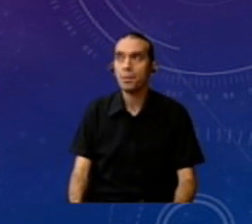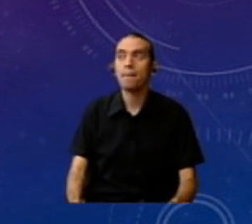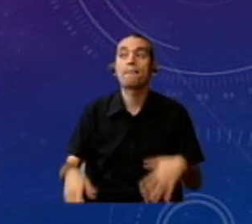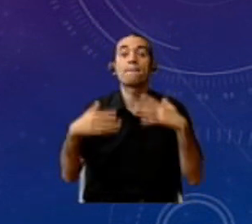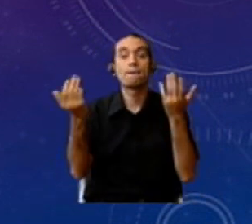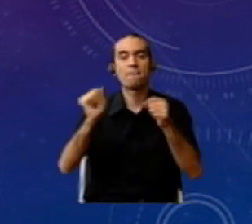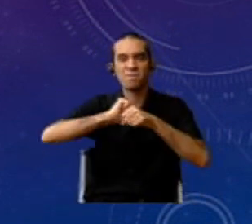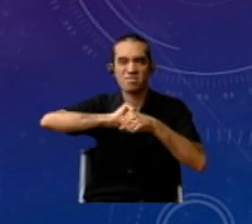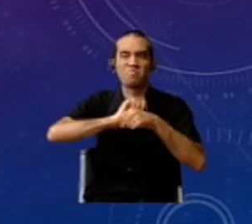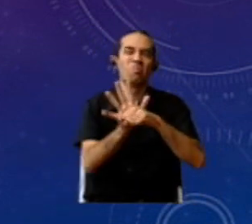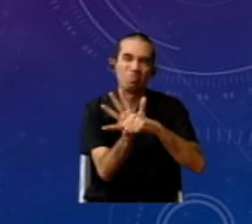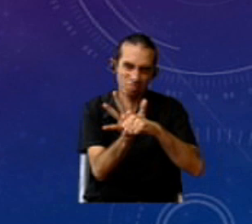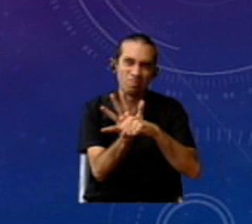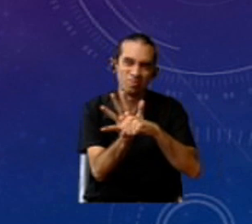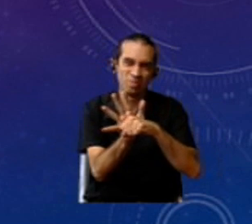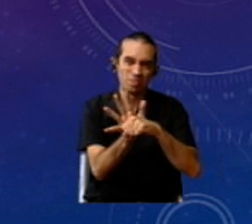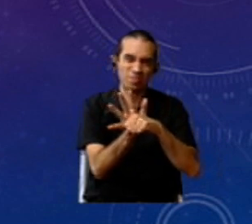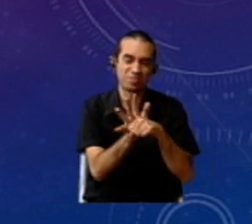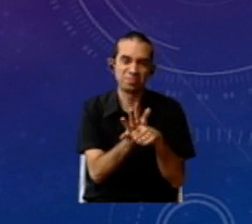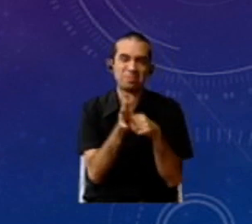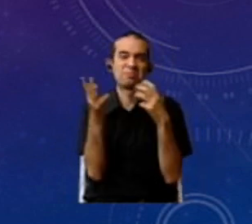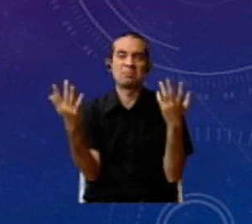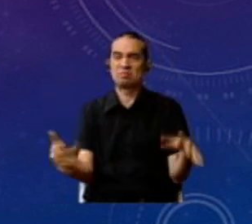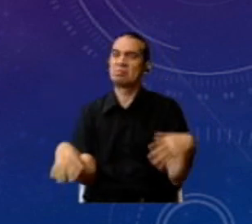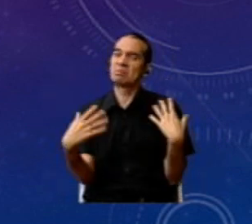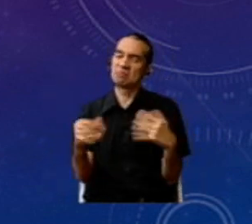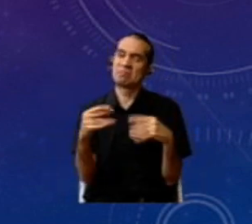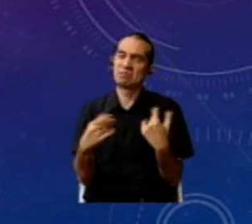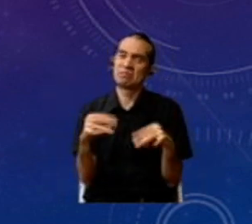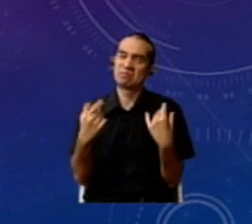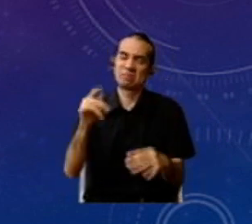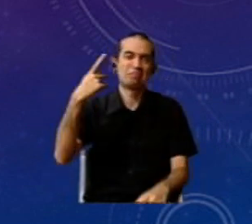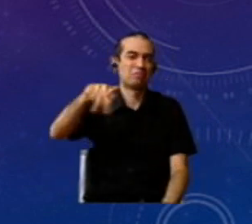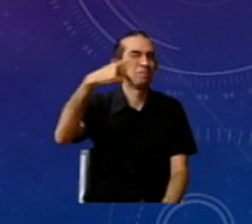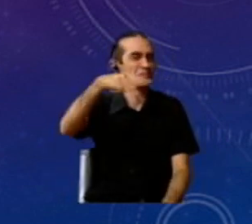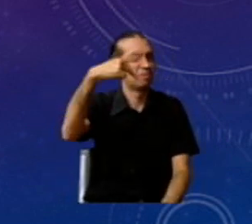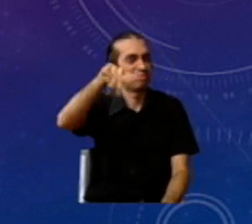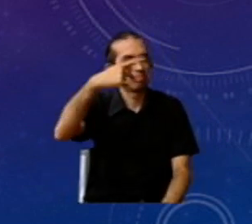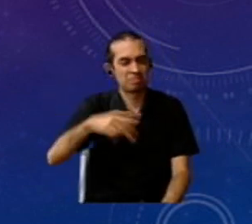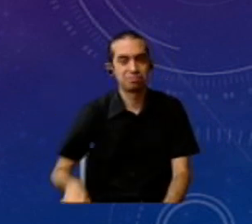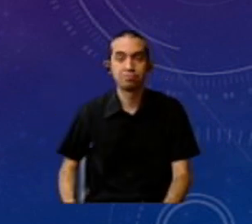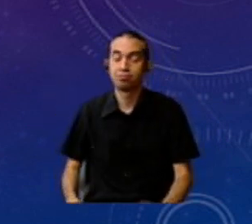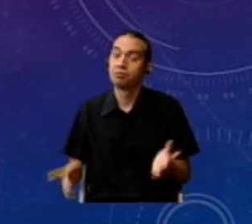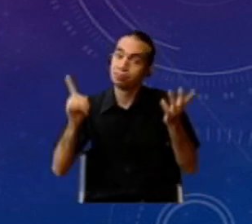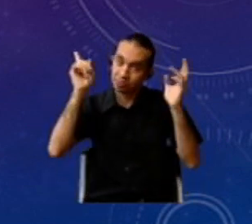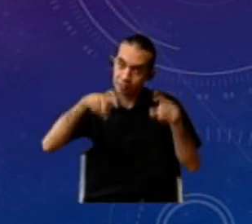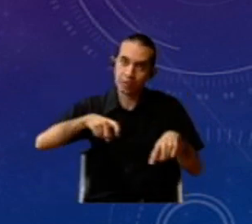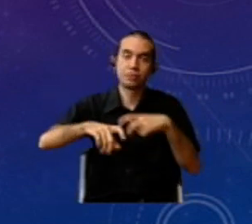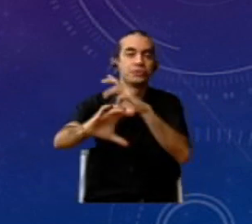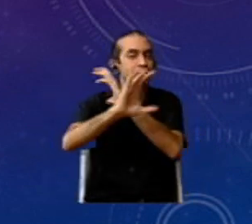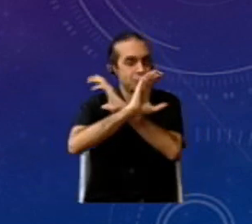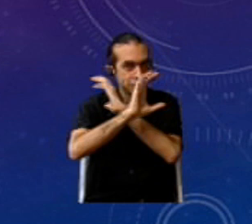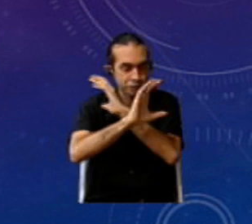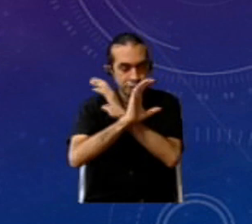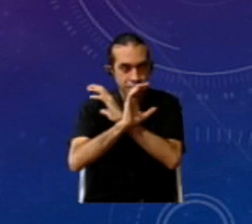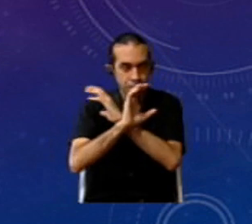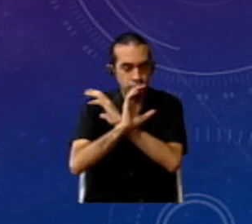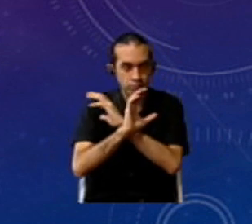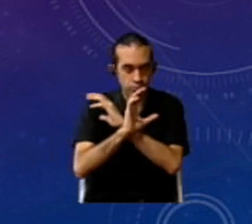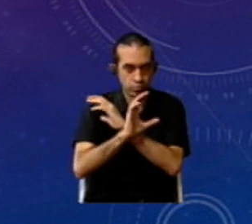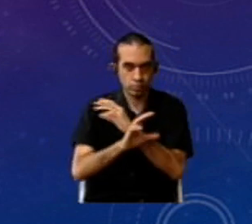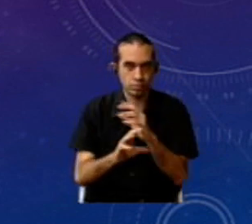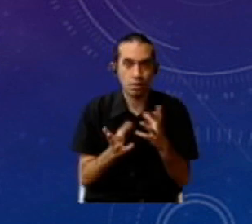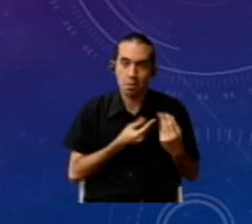And coronavirus, which is very dangerous, Charlie, but we have to be careful and we don't have to